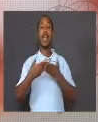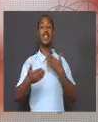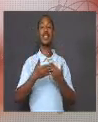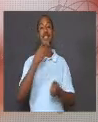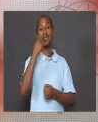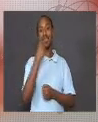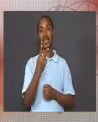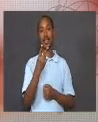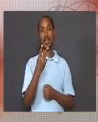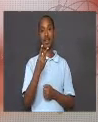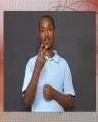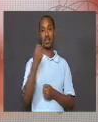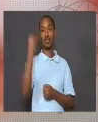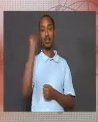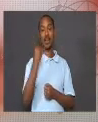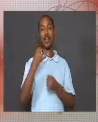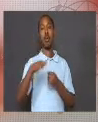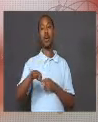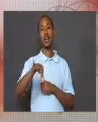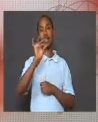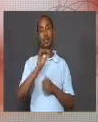see this trend occurring.